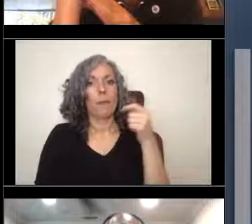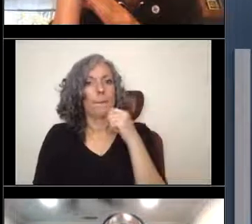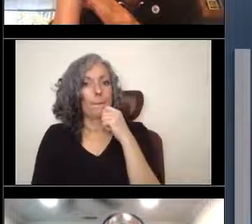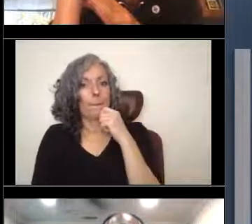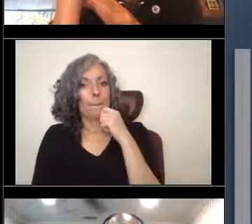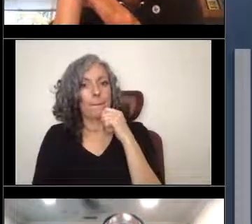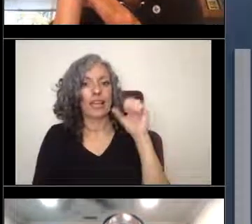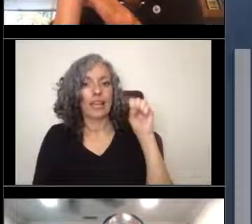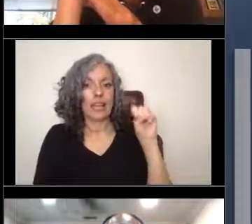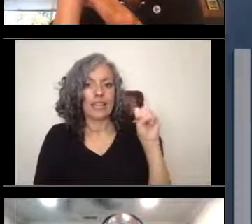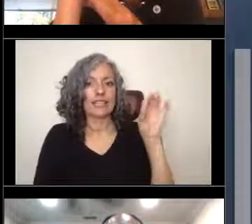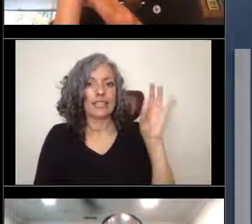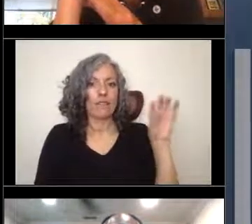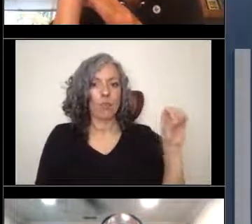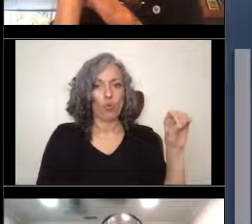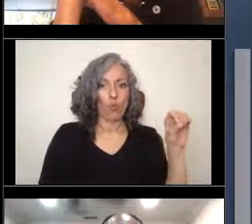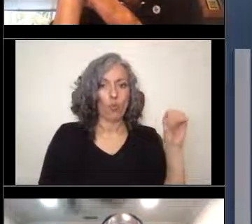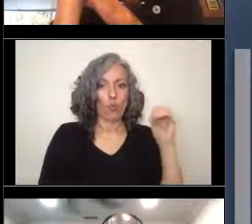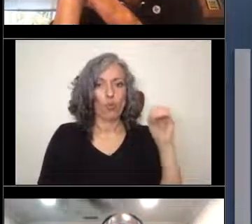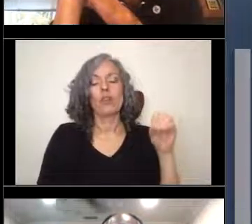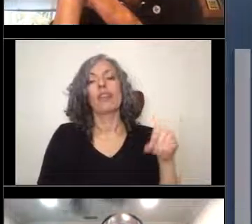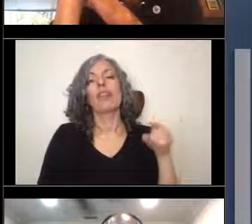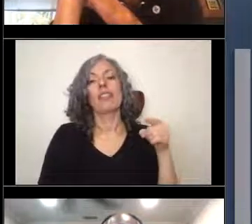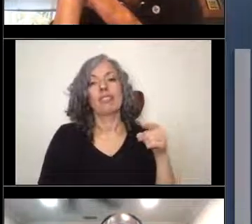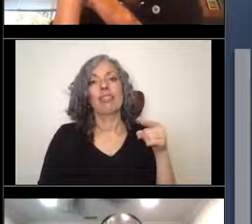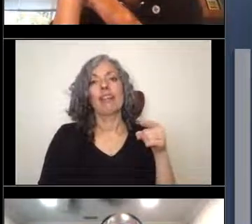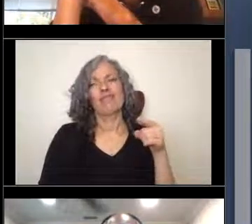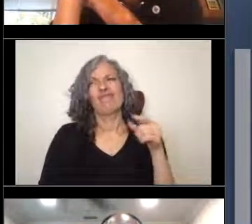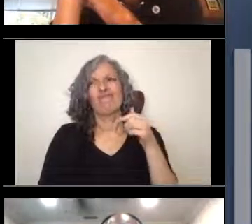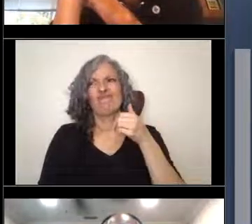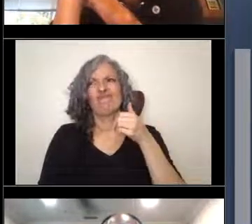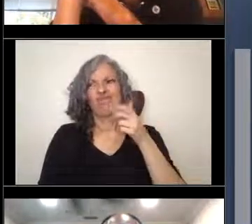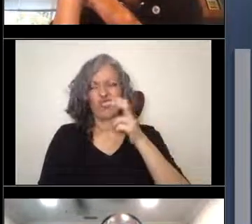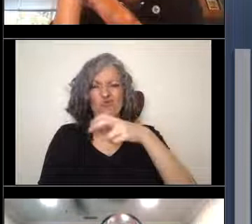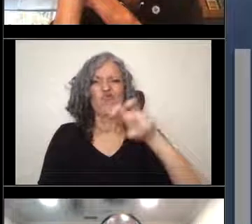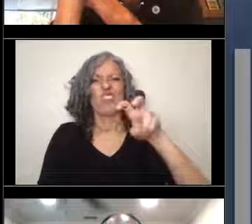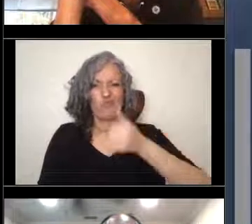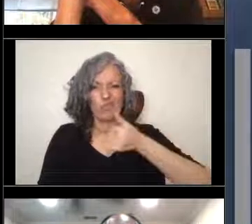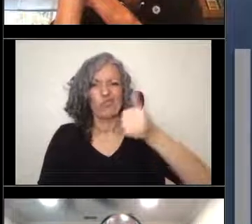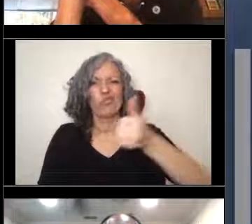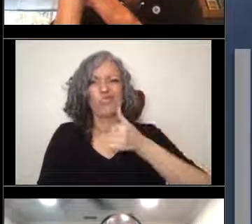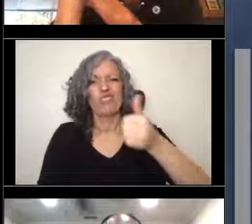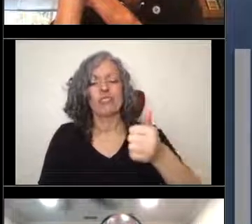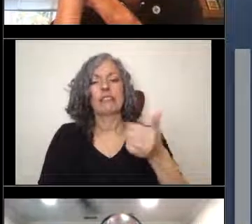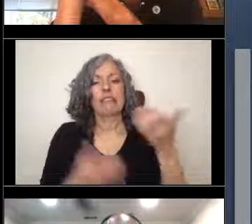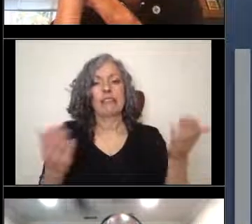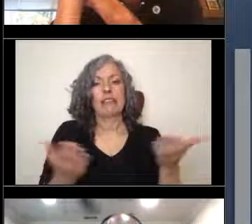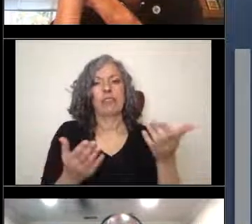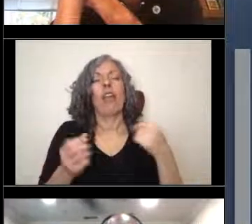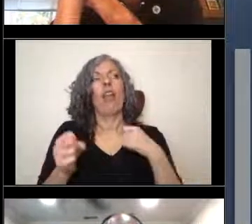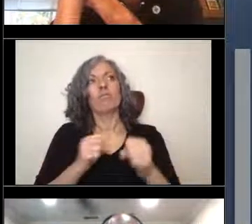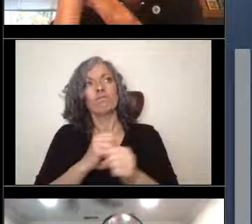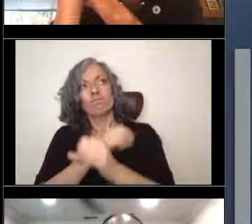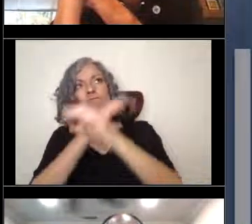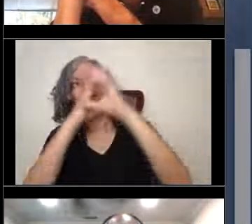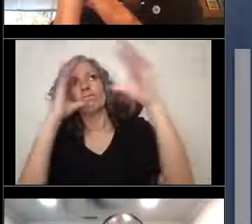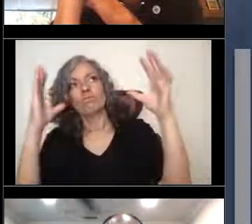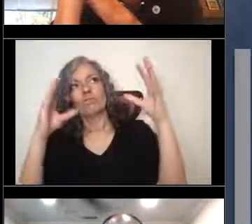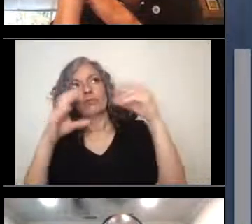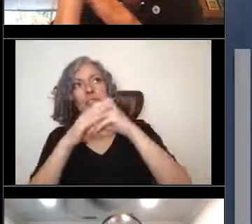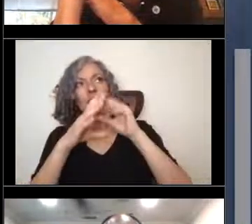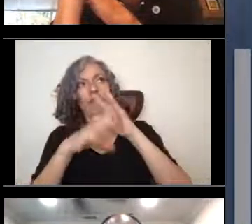SFO, in that commute to get here. I just vision what that would be like in 5 years. How